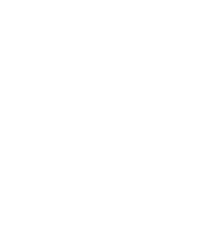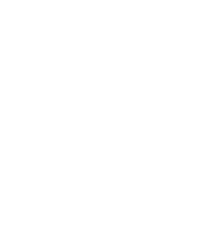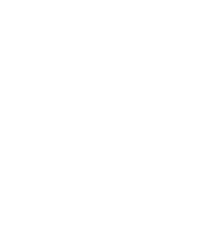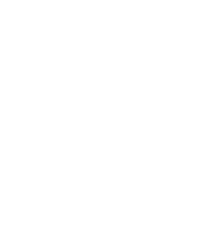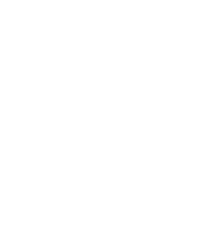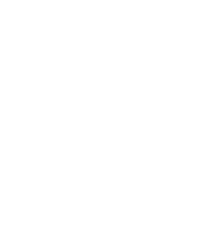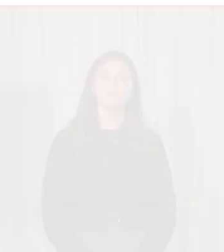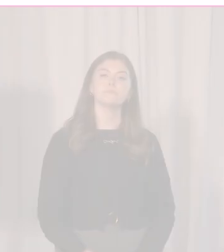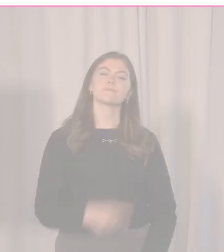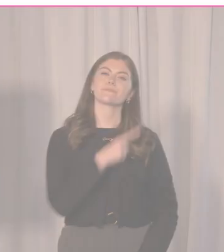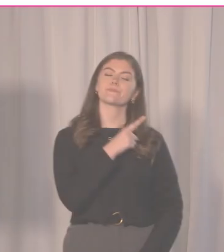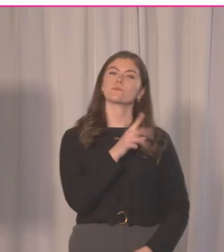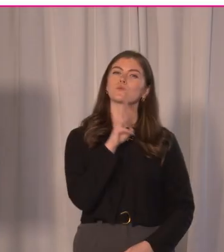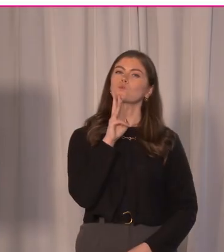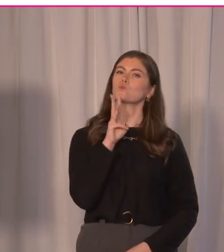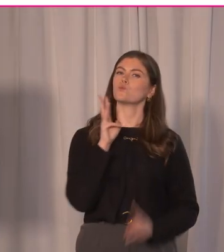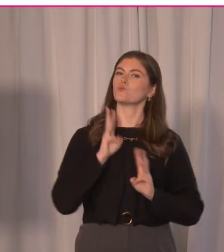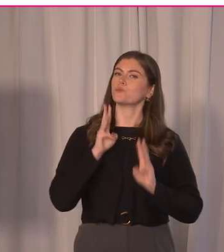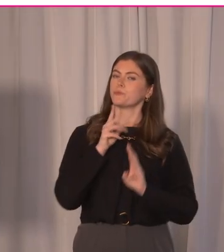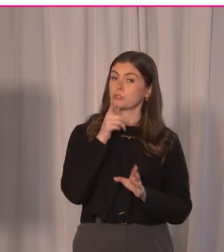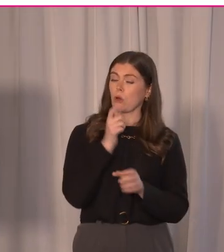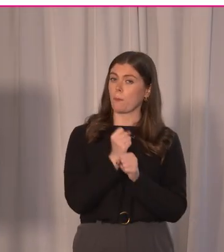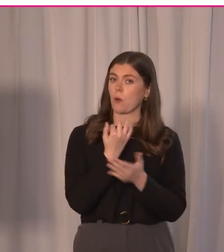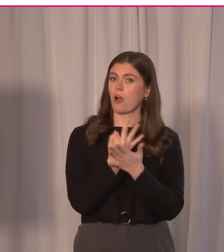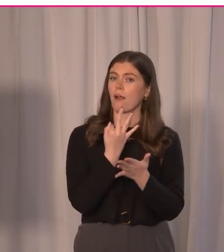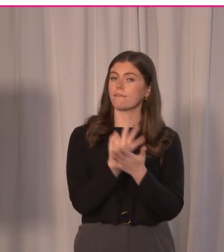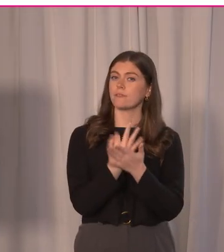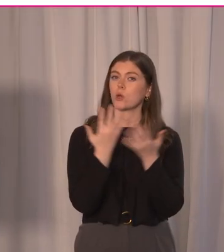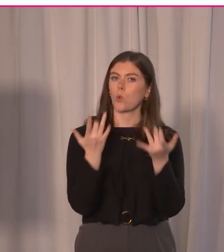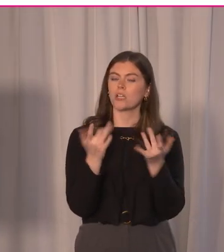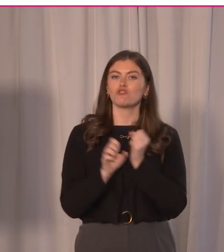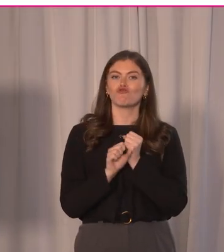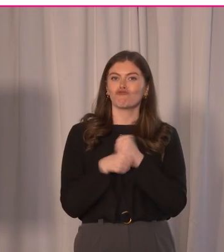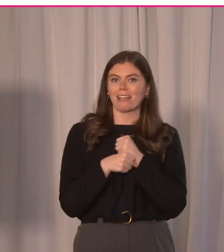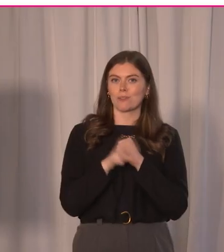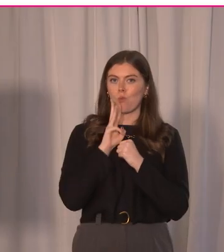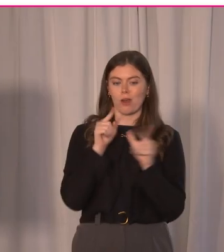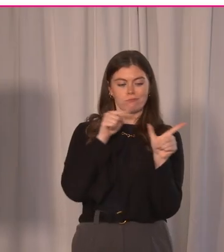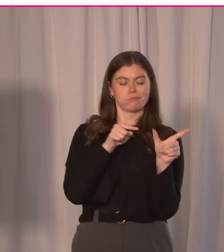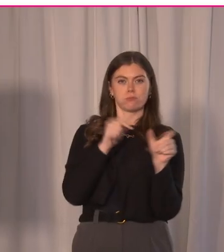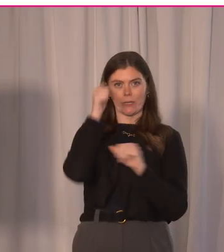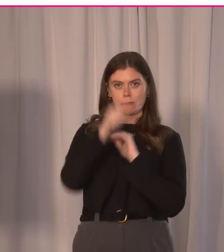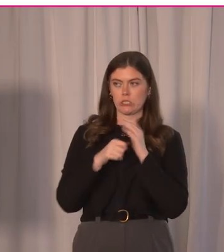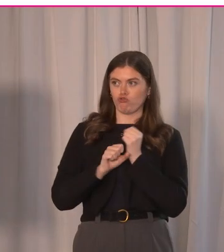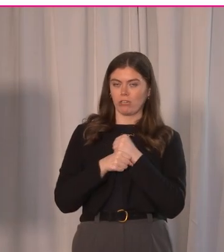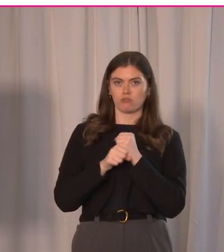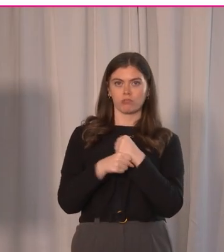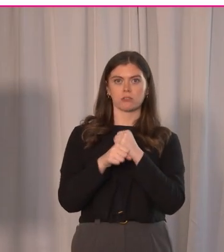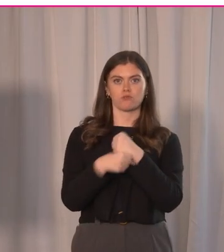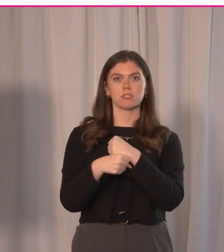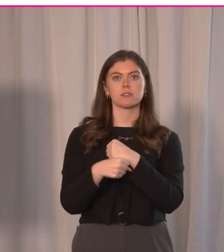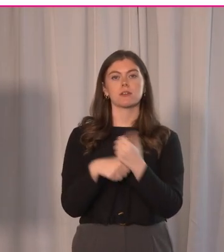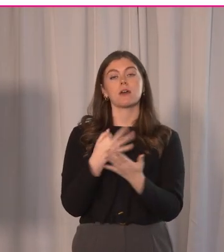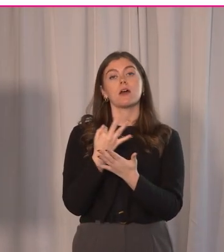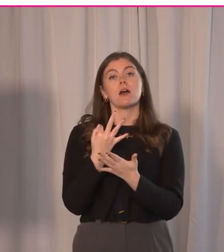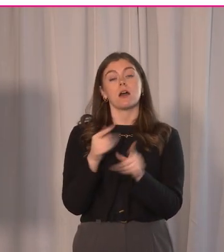And that was a word that women talked about a lot, the stress that they experienced. They also